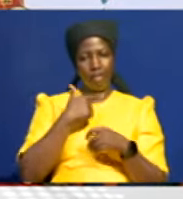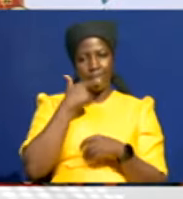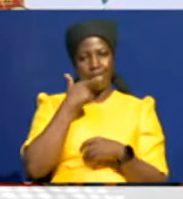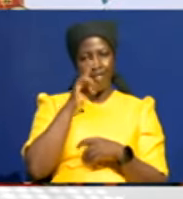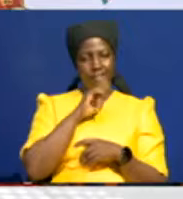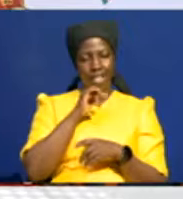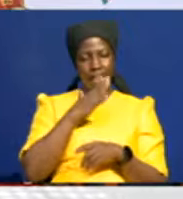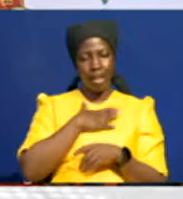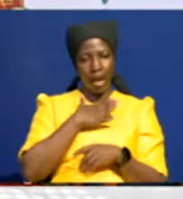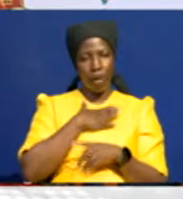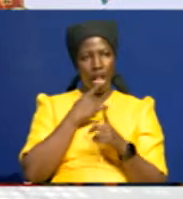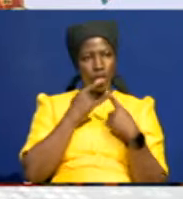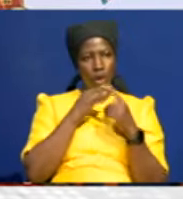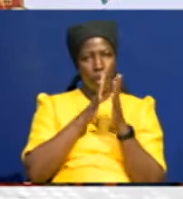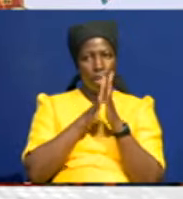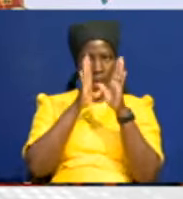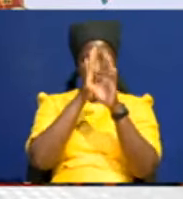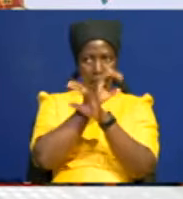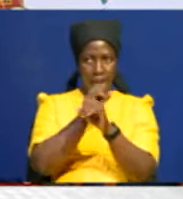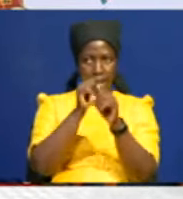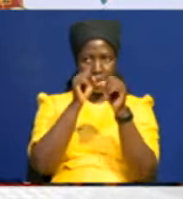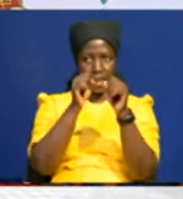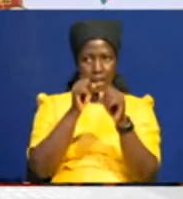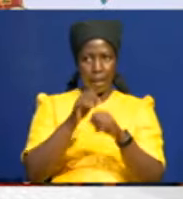Mr. President.